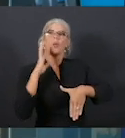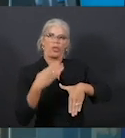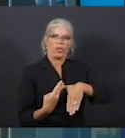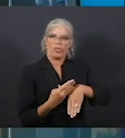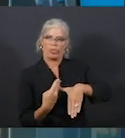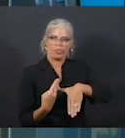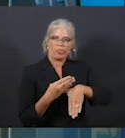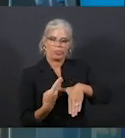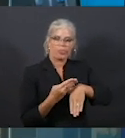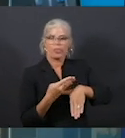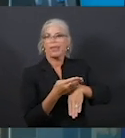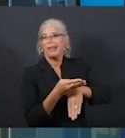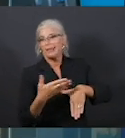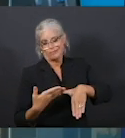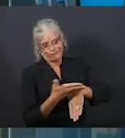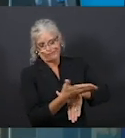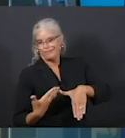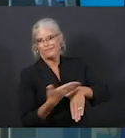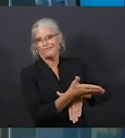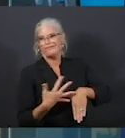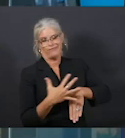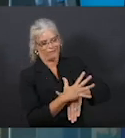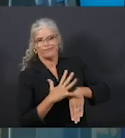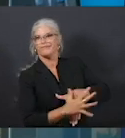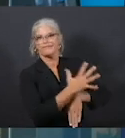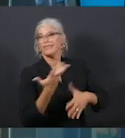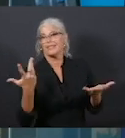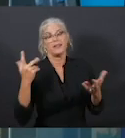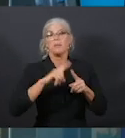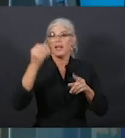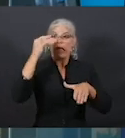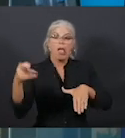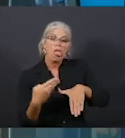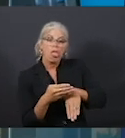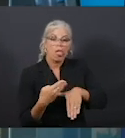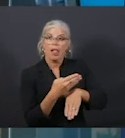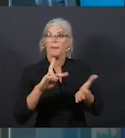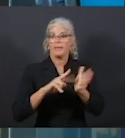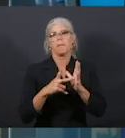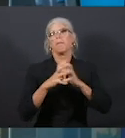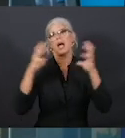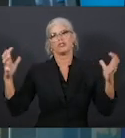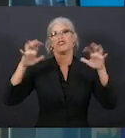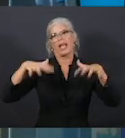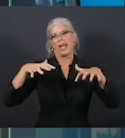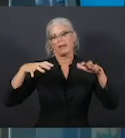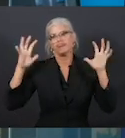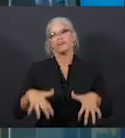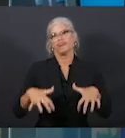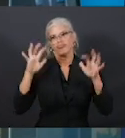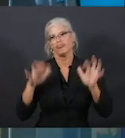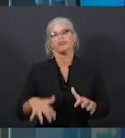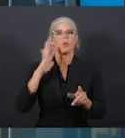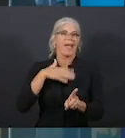next couple days. And it's going to just drop a lot of water on the state. And that's going to have impacts. And there are going to be